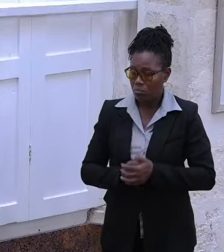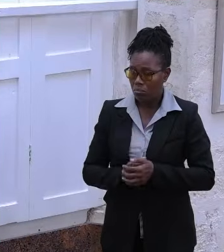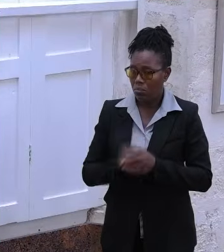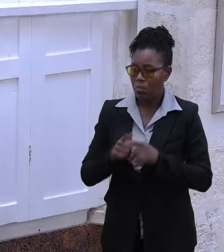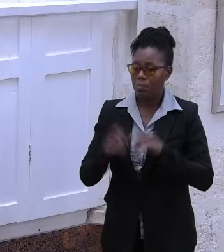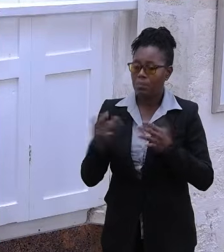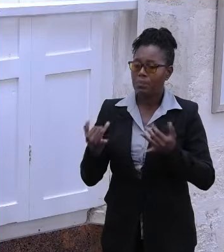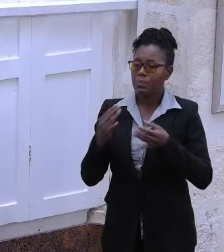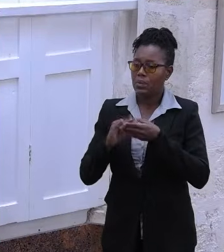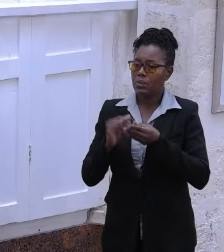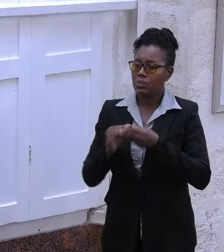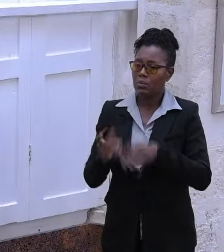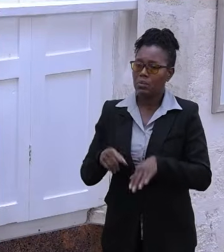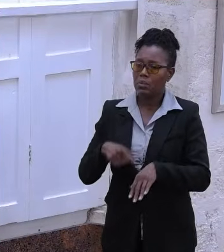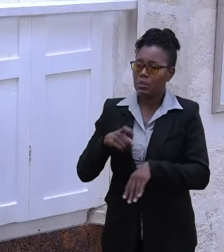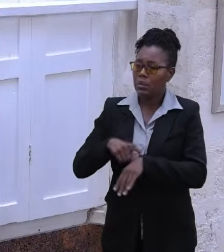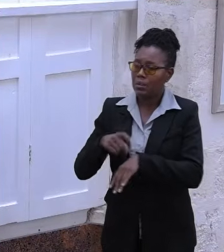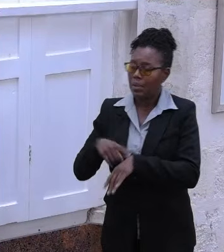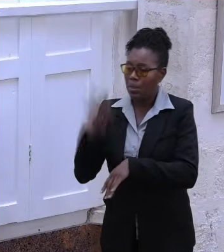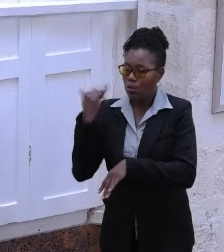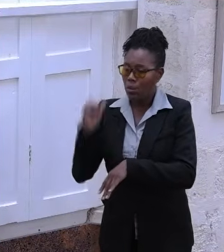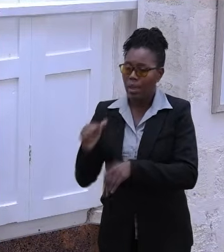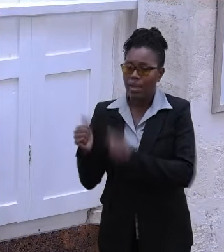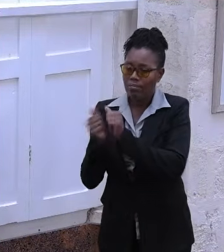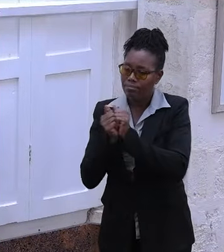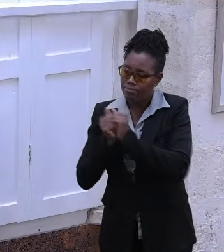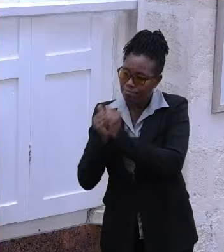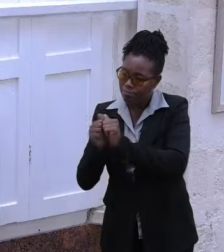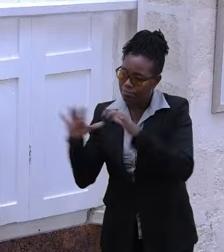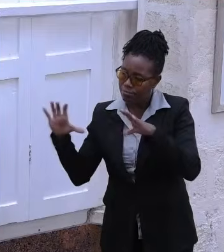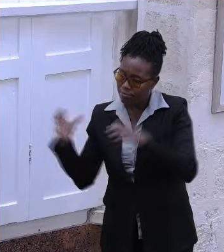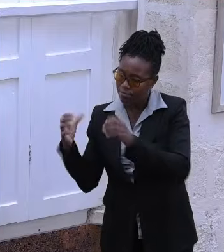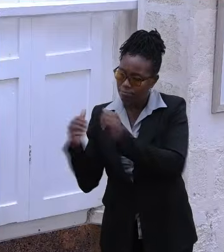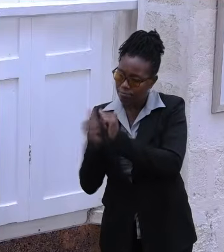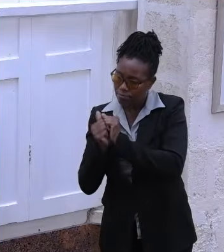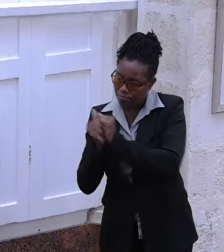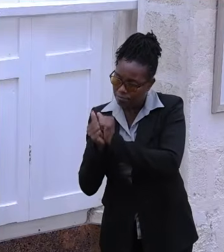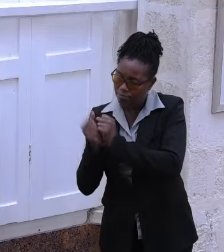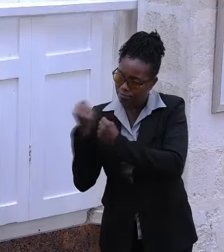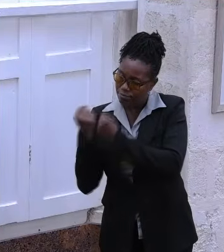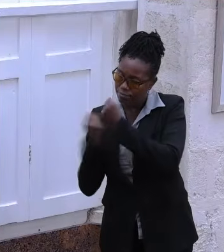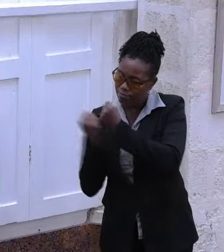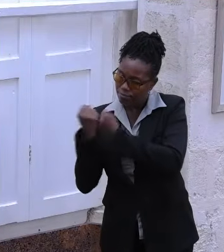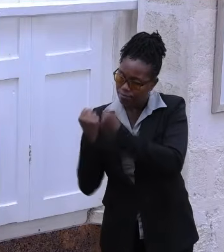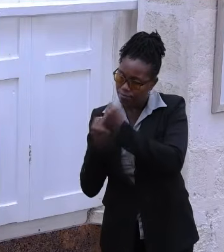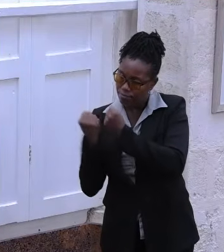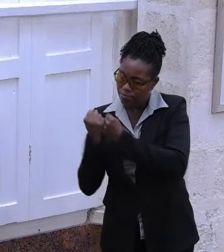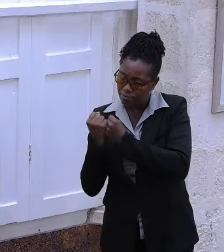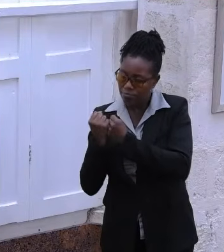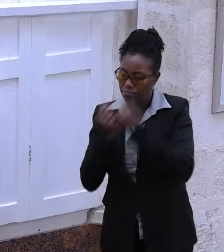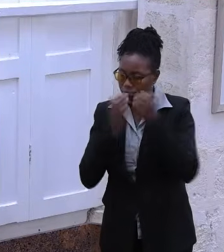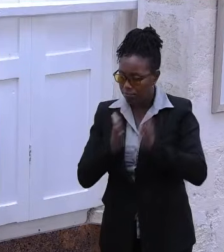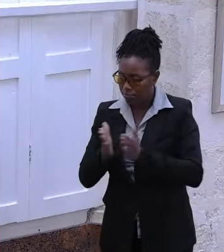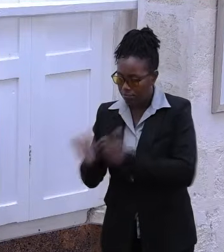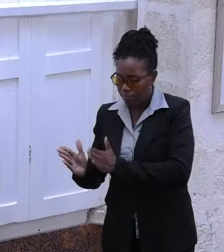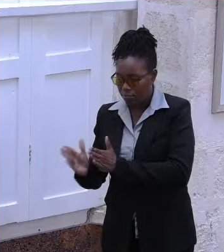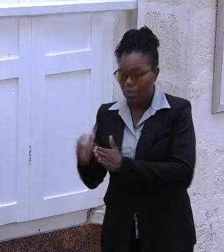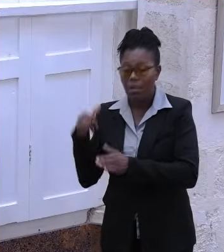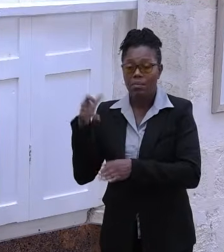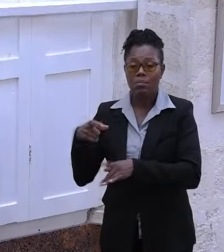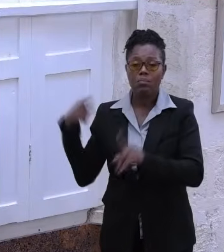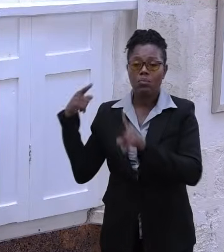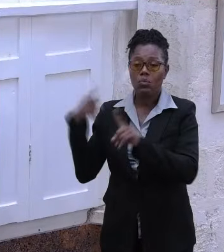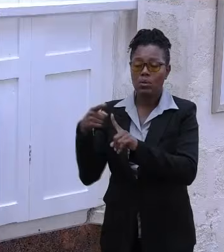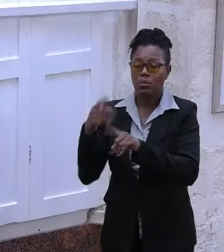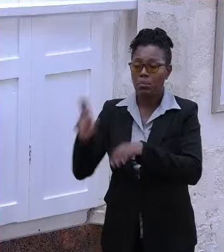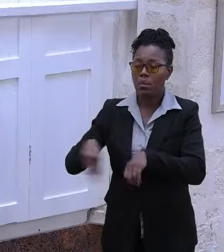time to time, but that is why we have corrective corollary and corroborating measures to ensure, from a national